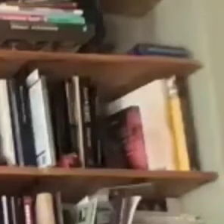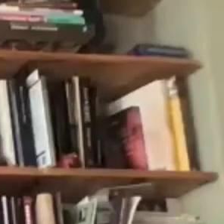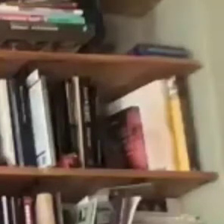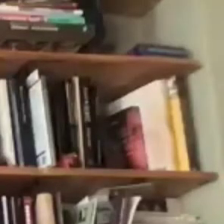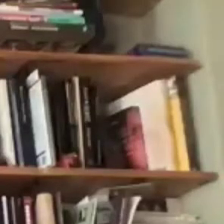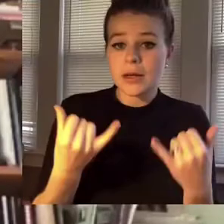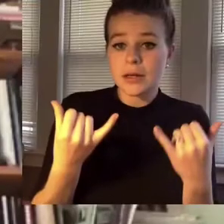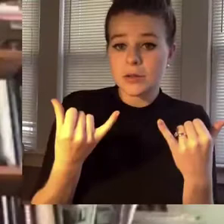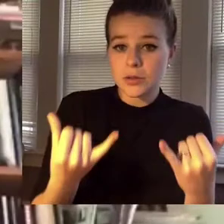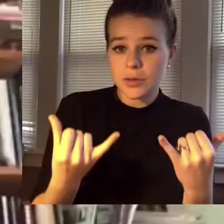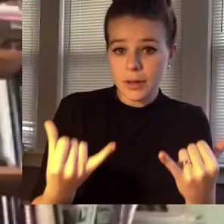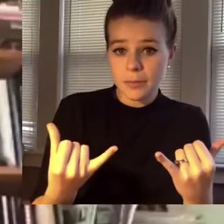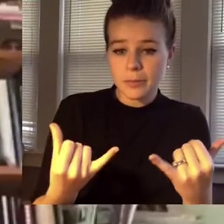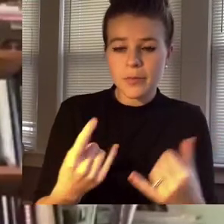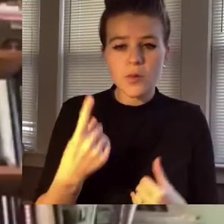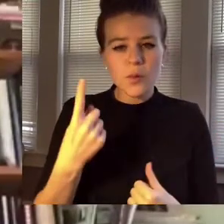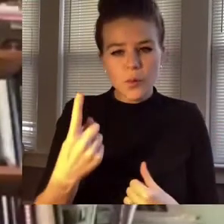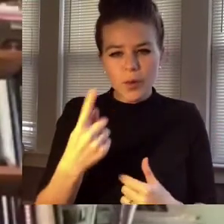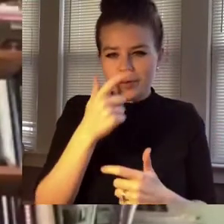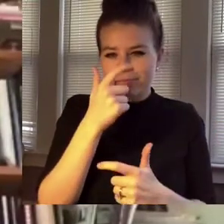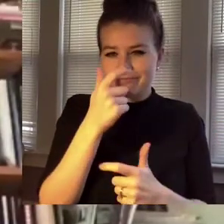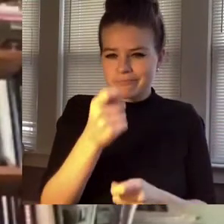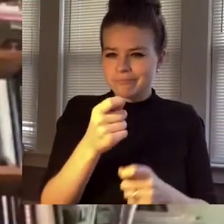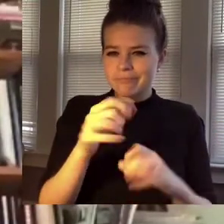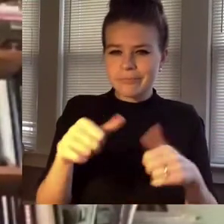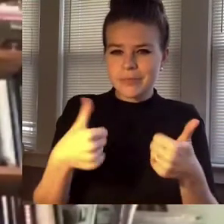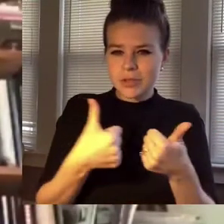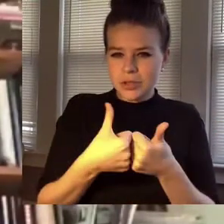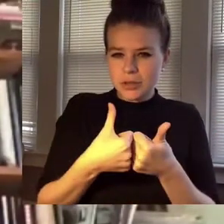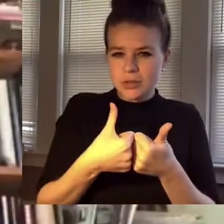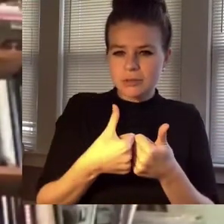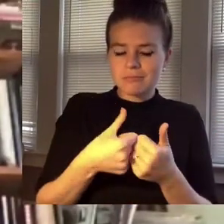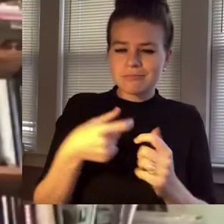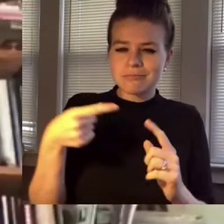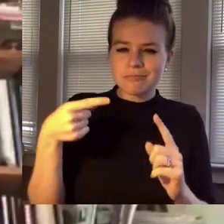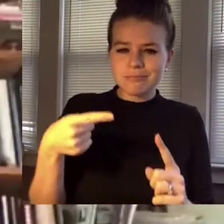Now, today, one of the interesting challenges of talking about